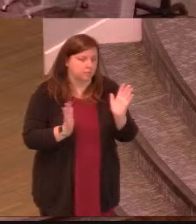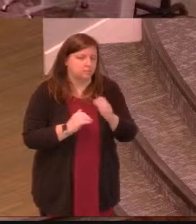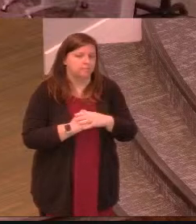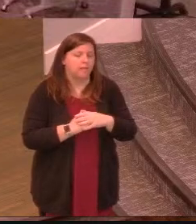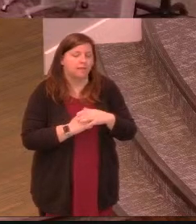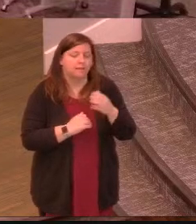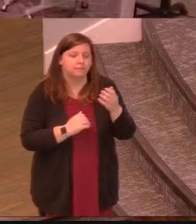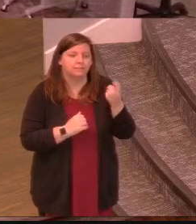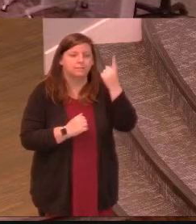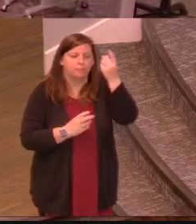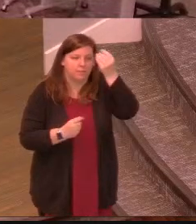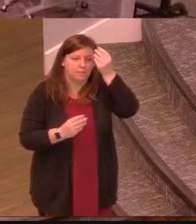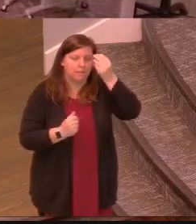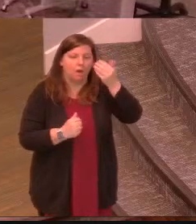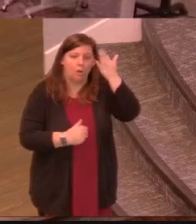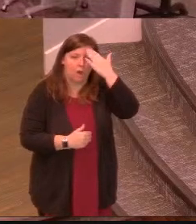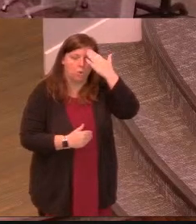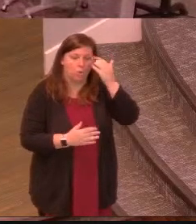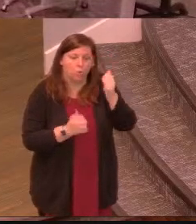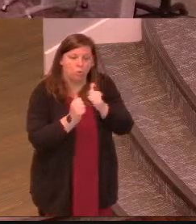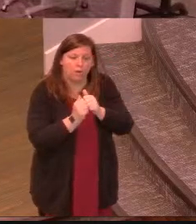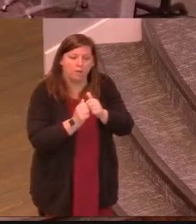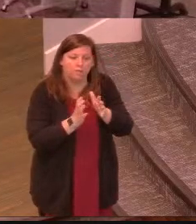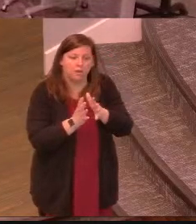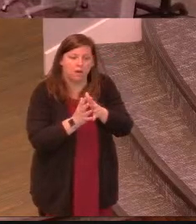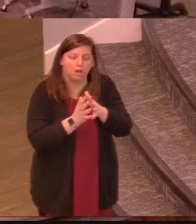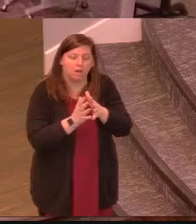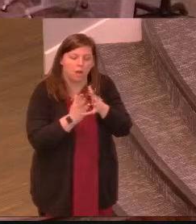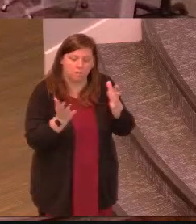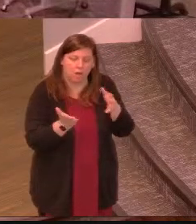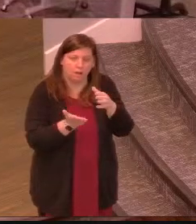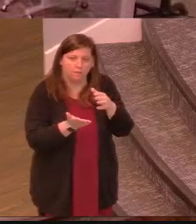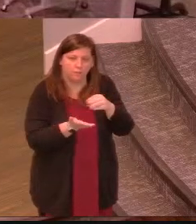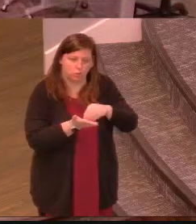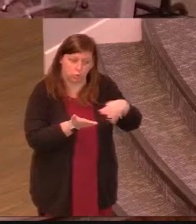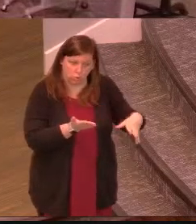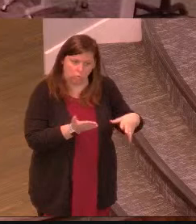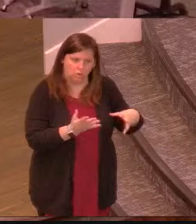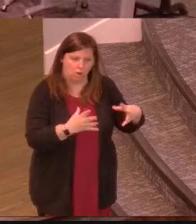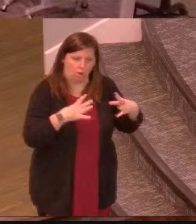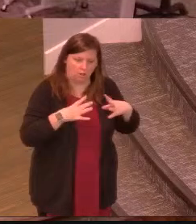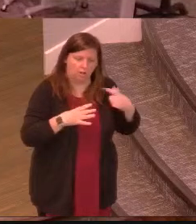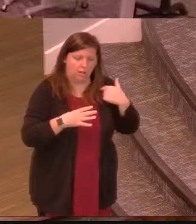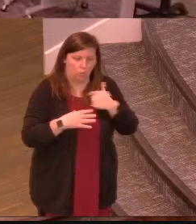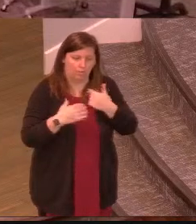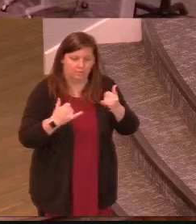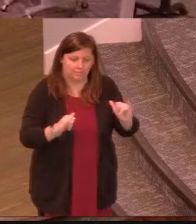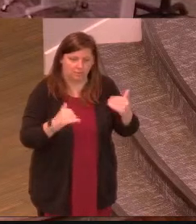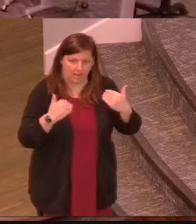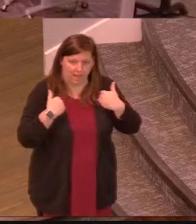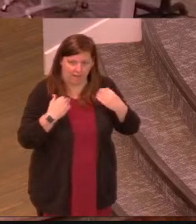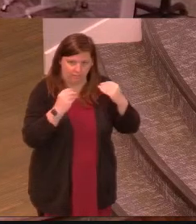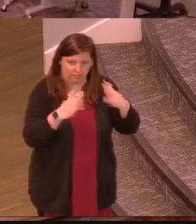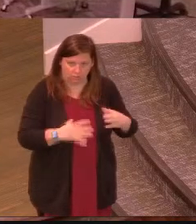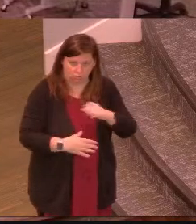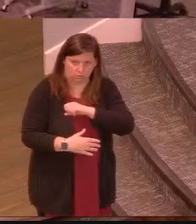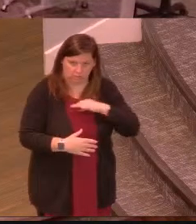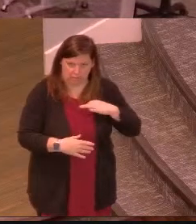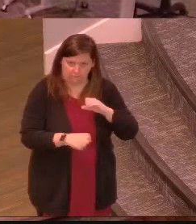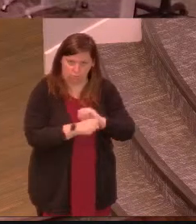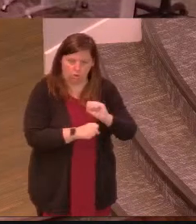holidays, that there are still teachers in the building or staff in the building. I would wonder if we could